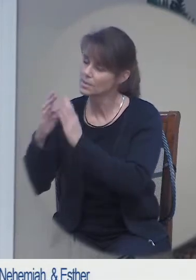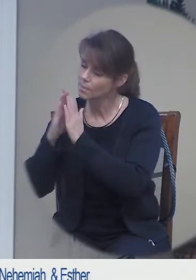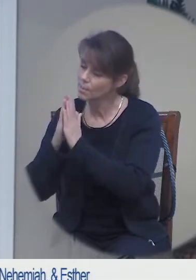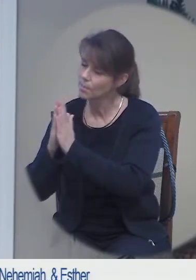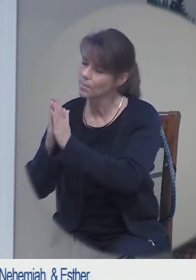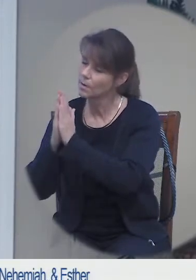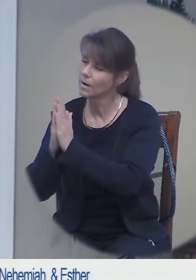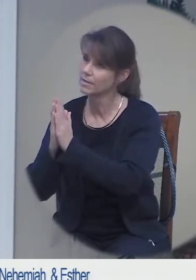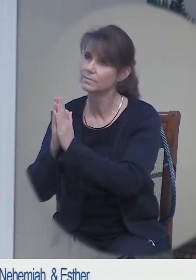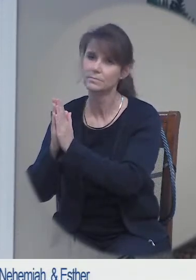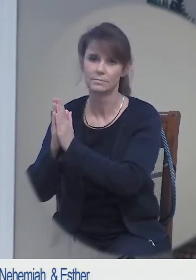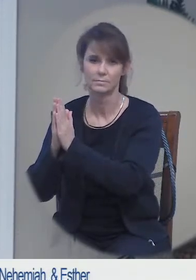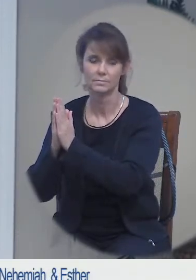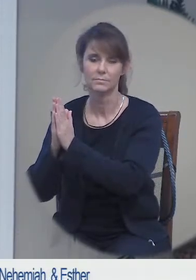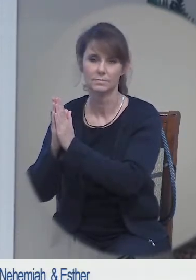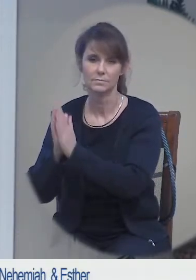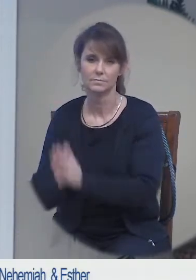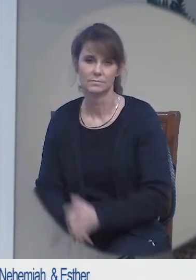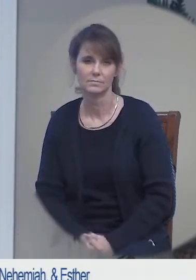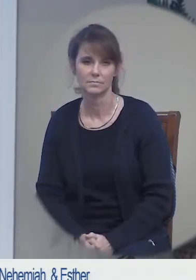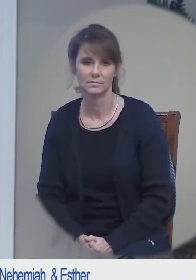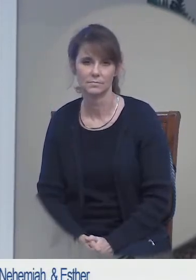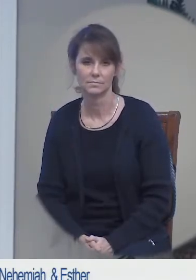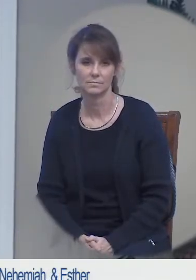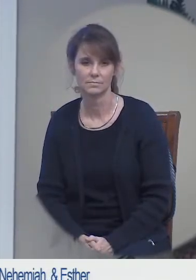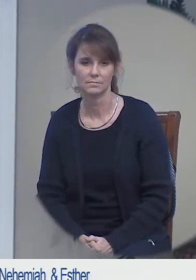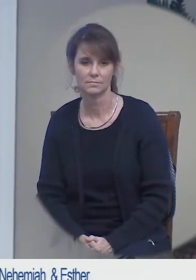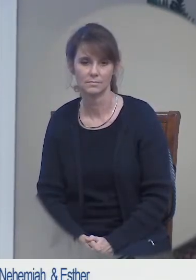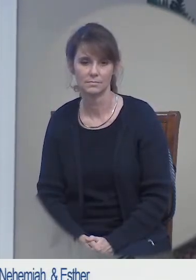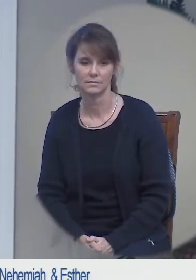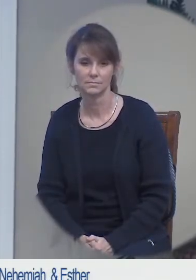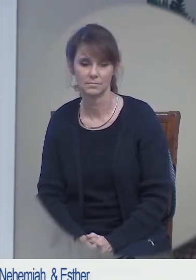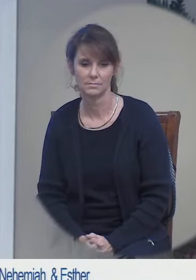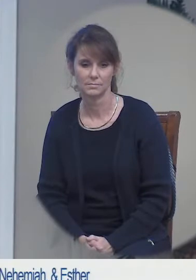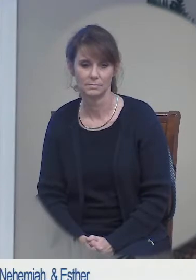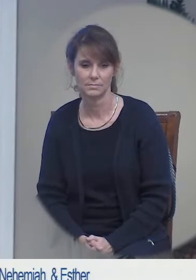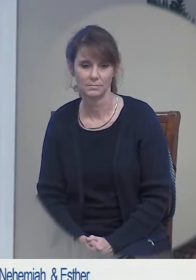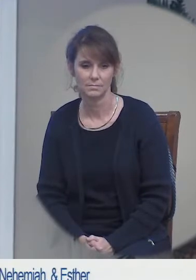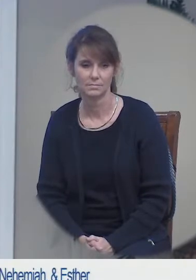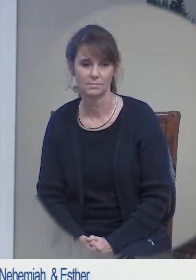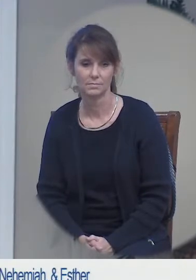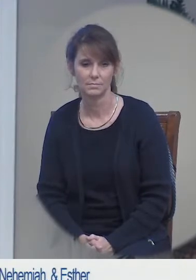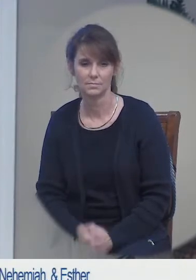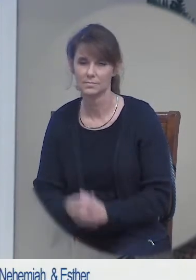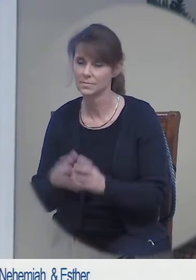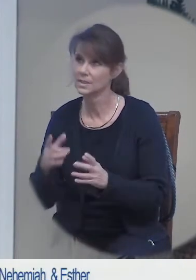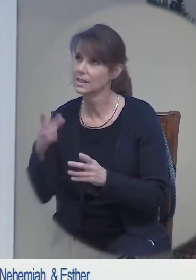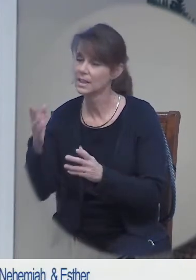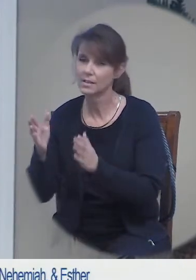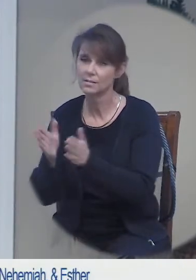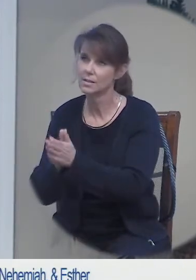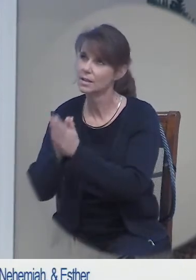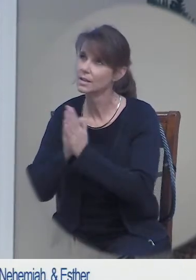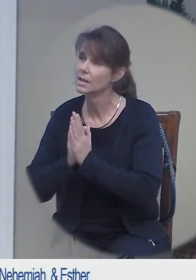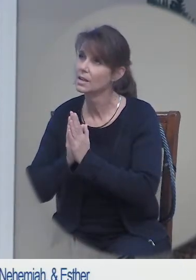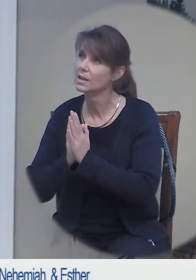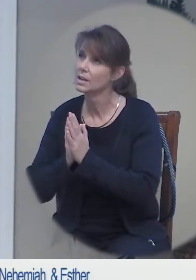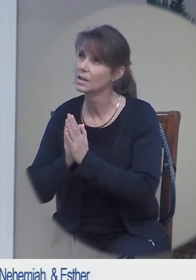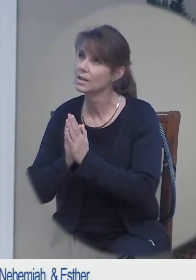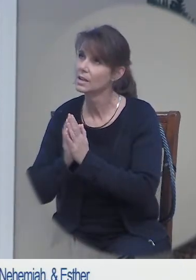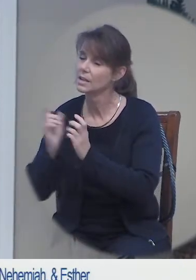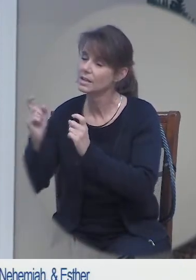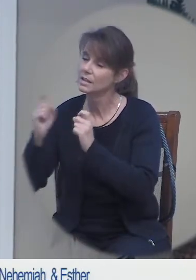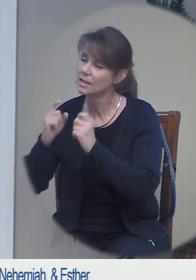God, but I think it's inferred by just the text itself. But strengthen my hands. Do not let me to